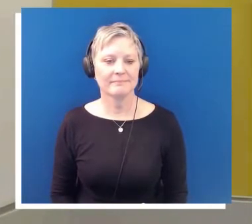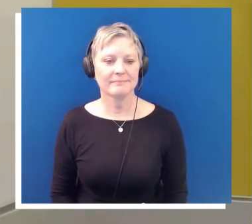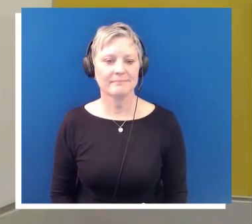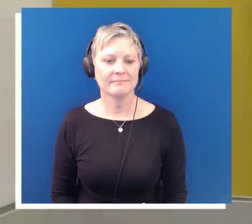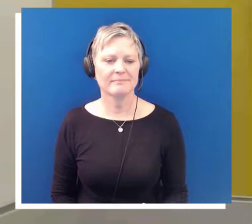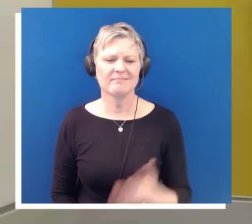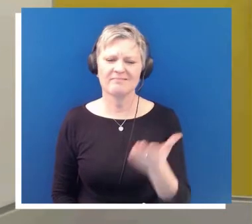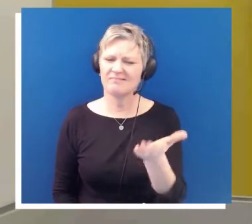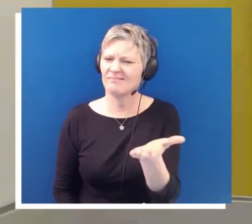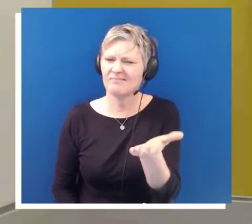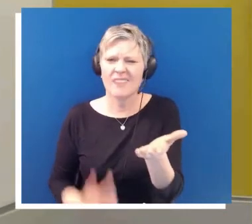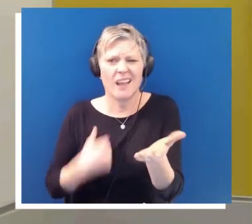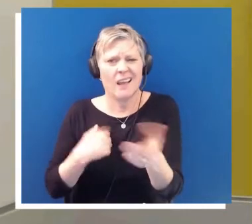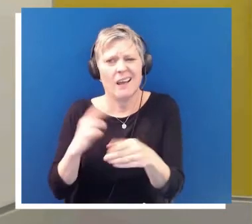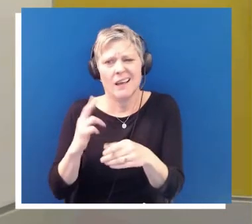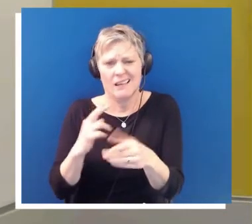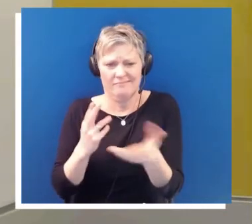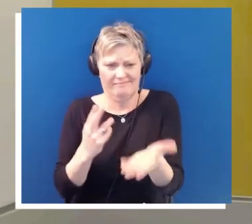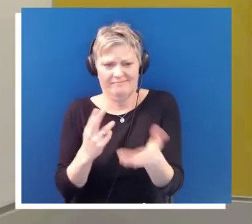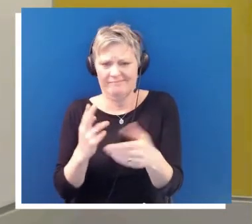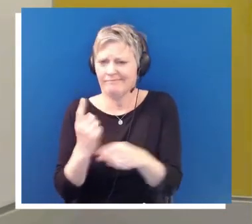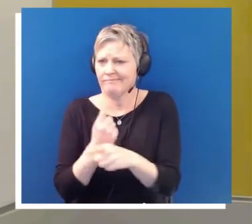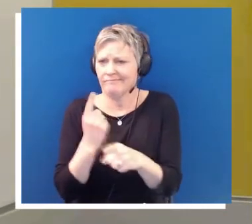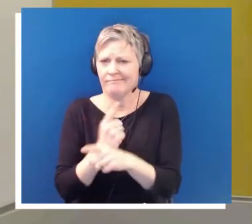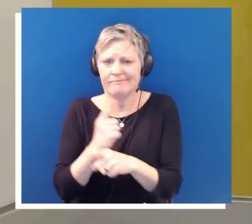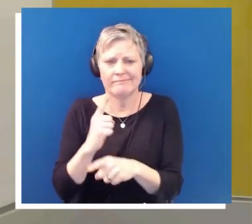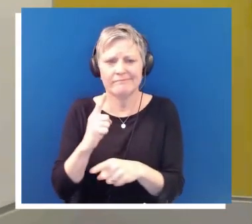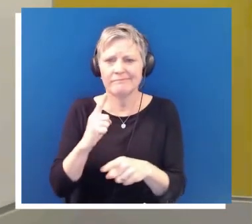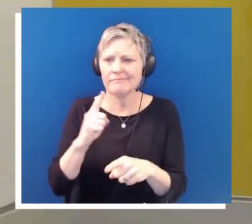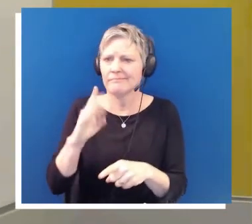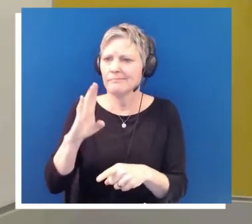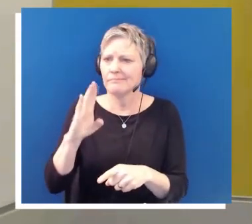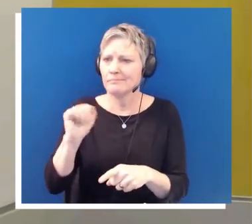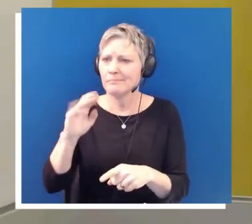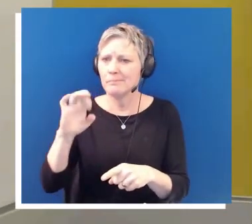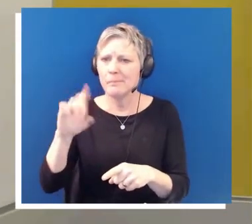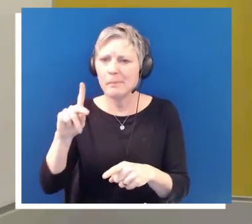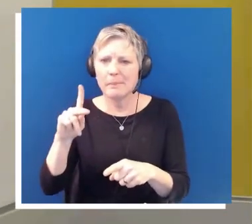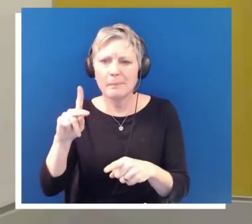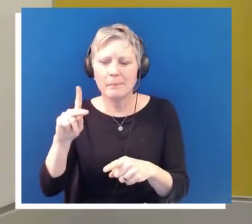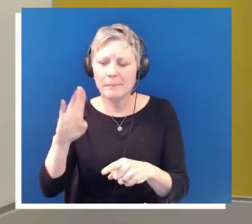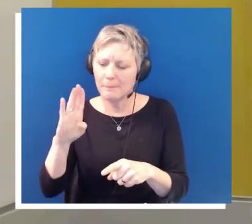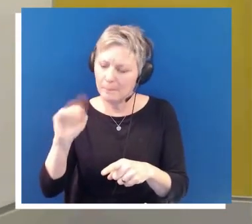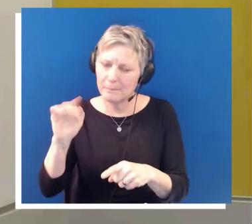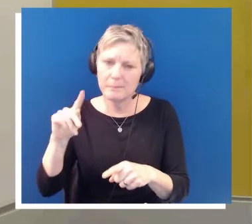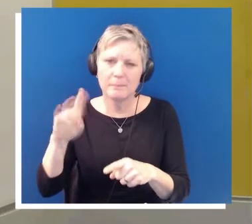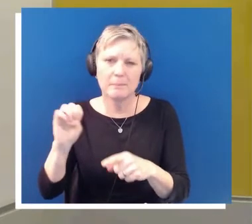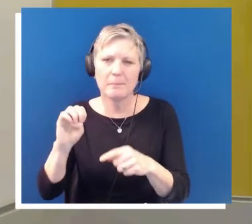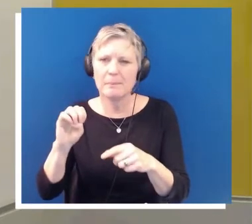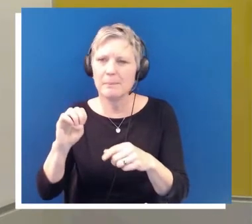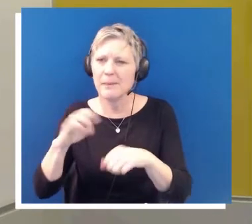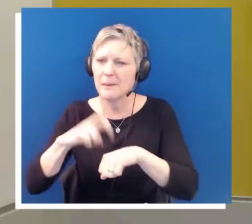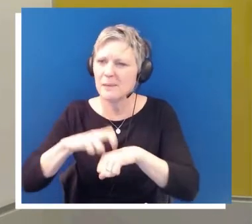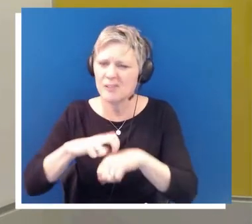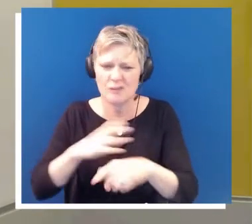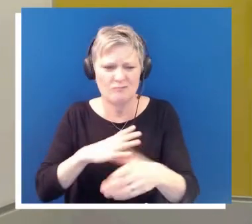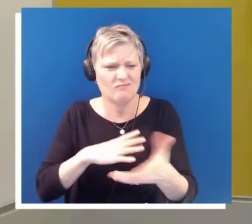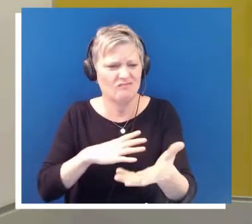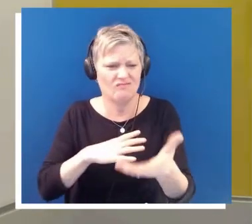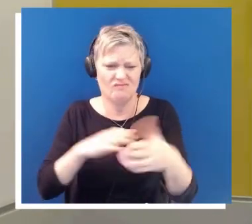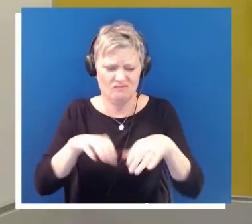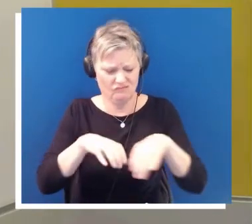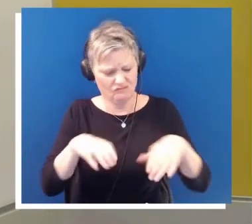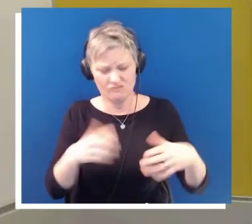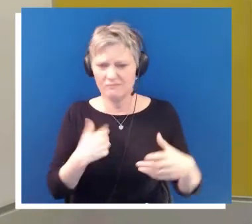And again, I'm using just a standard baking potato. You know, whether you use a russet, an Idaho, it'll work fine,